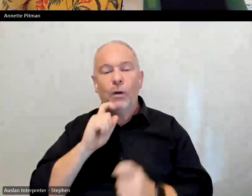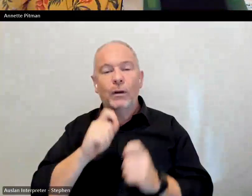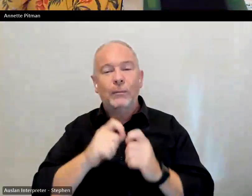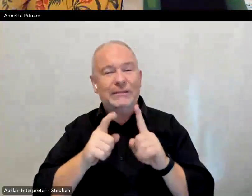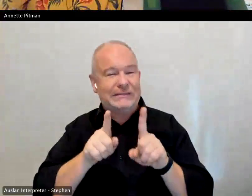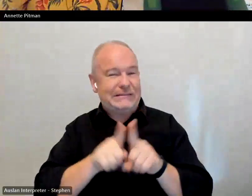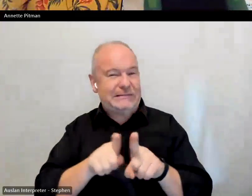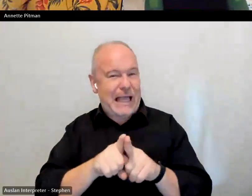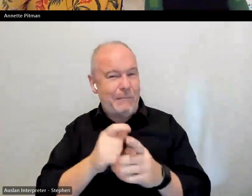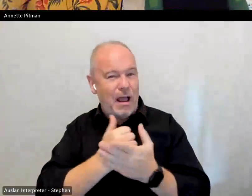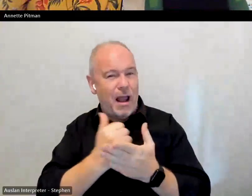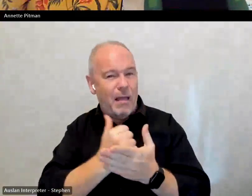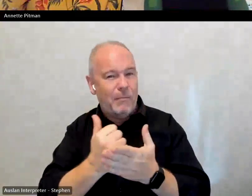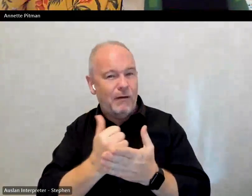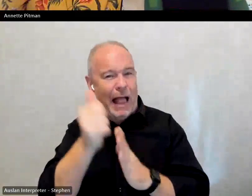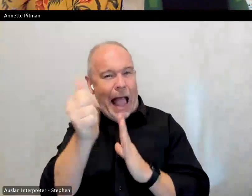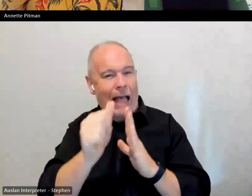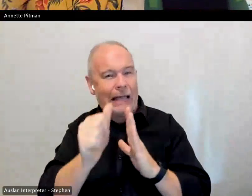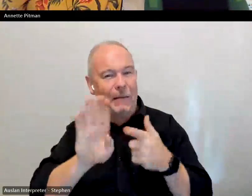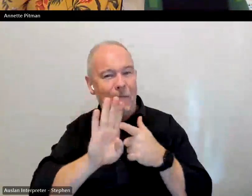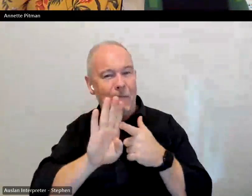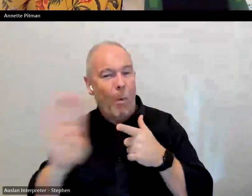of artform boards?